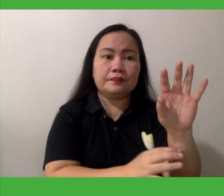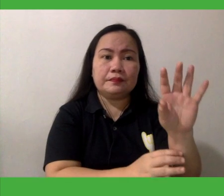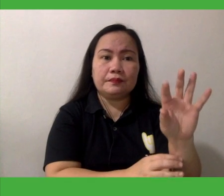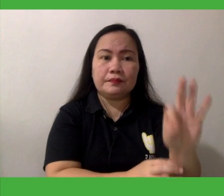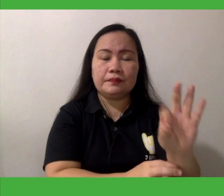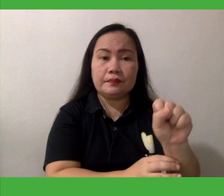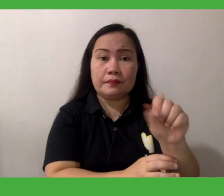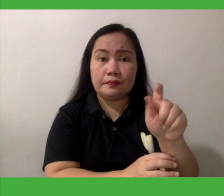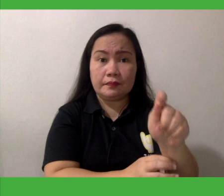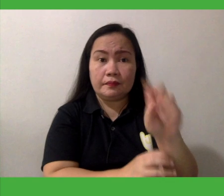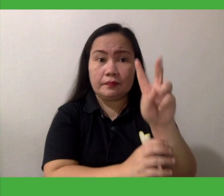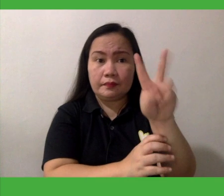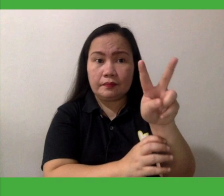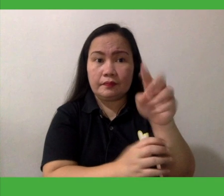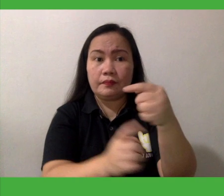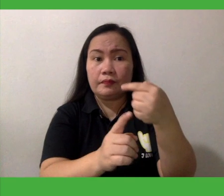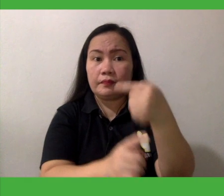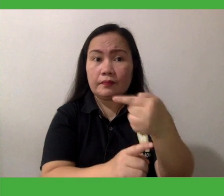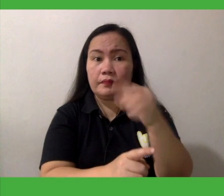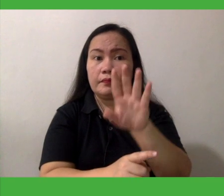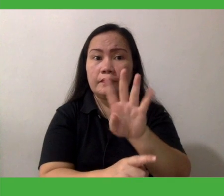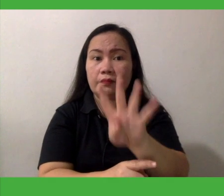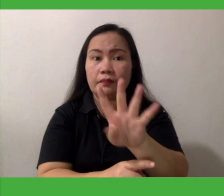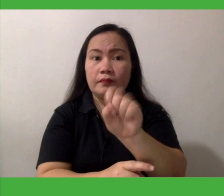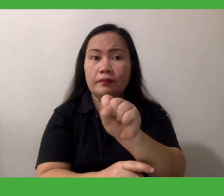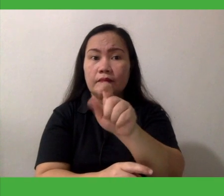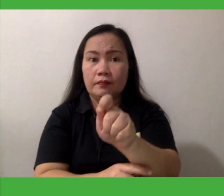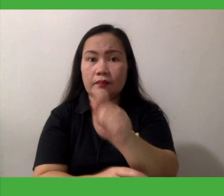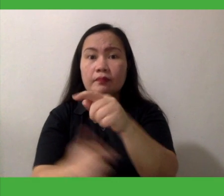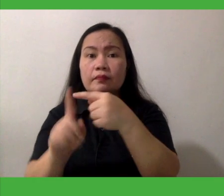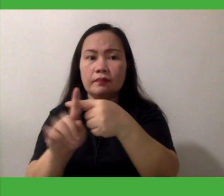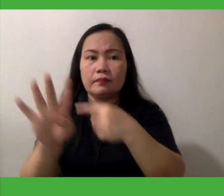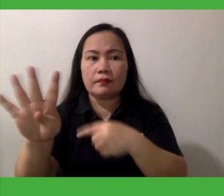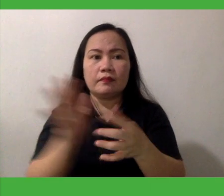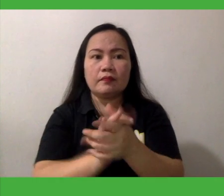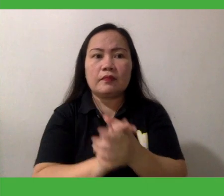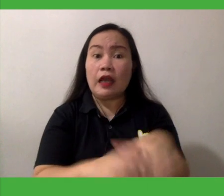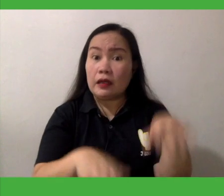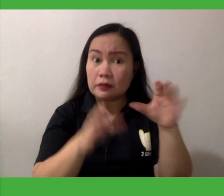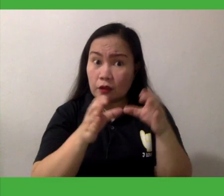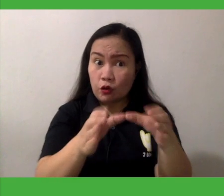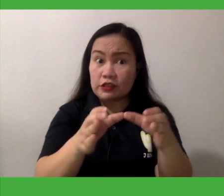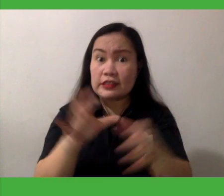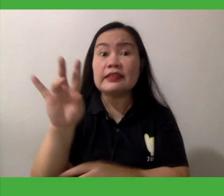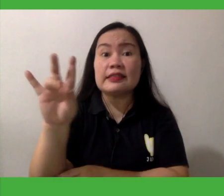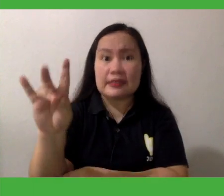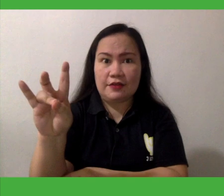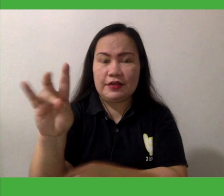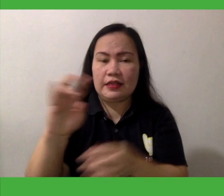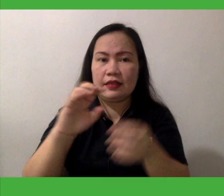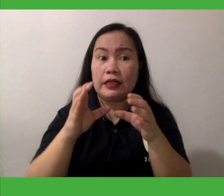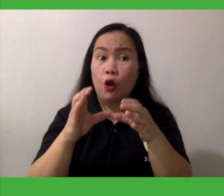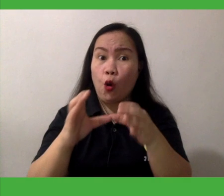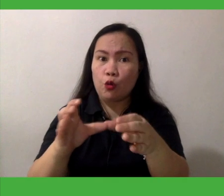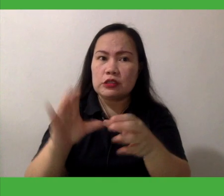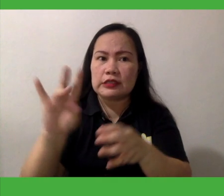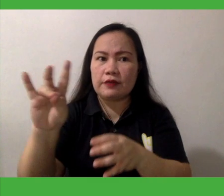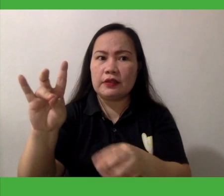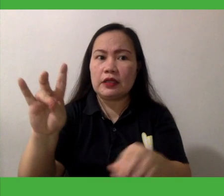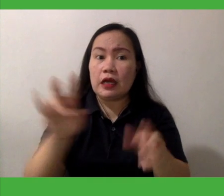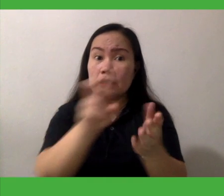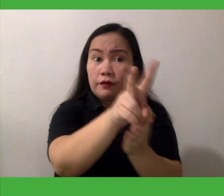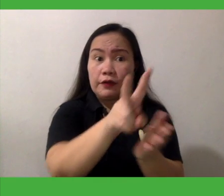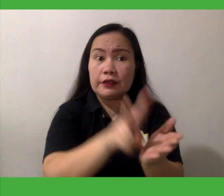plus 7. So, let us identify the following. So, the constant here is 7. The variable